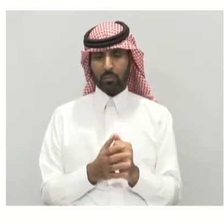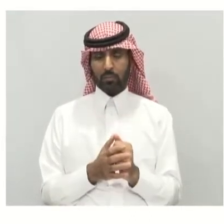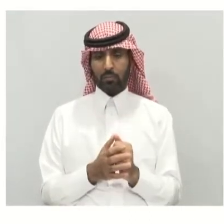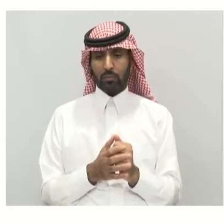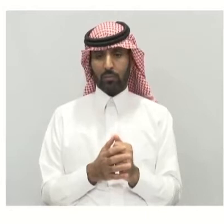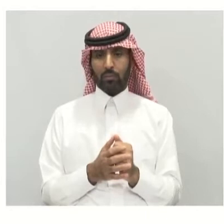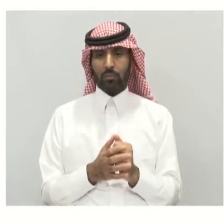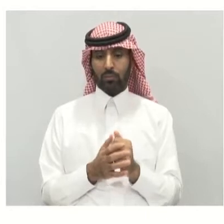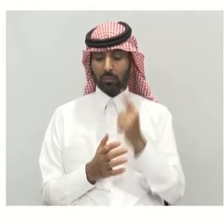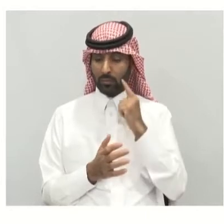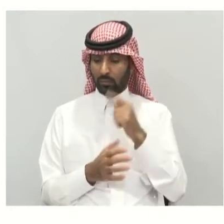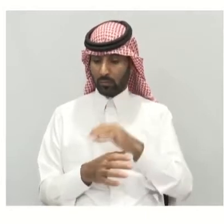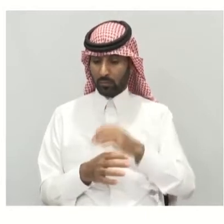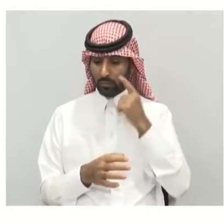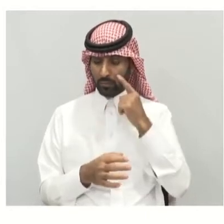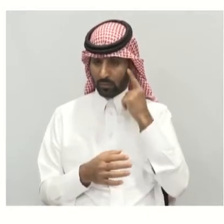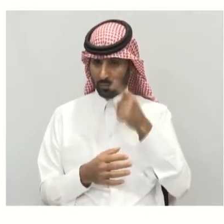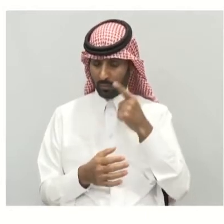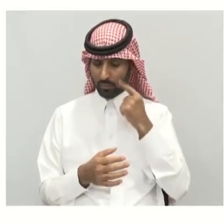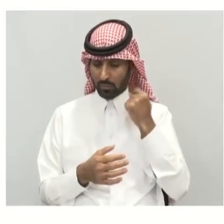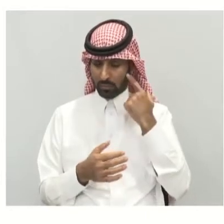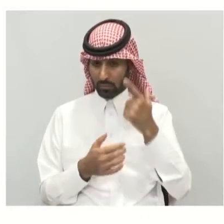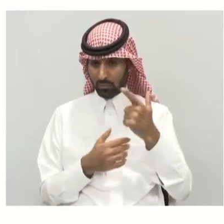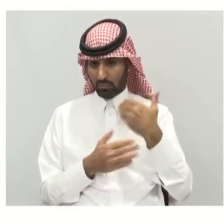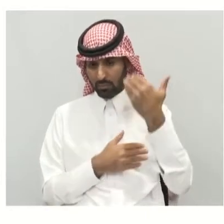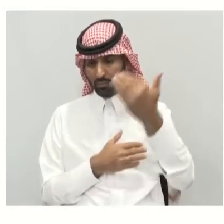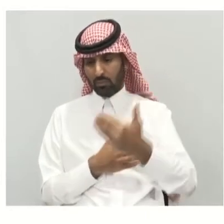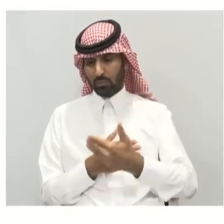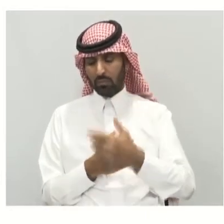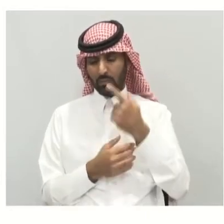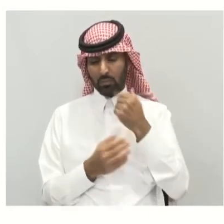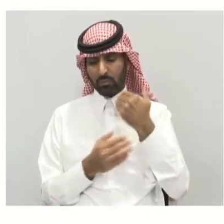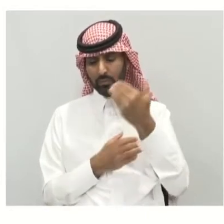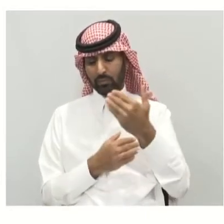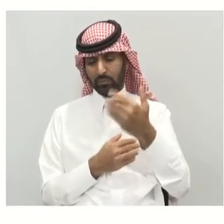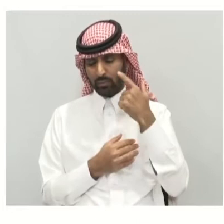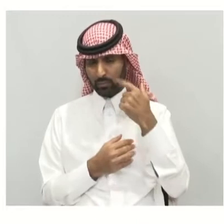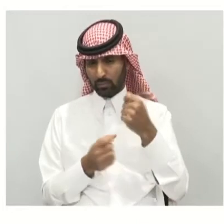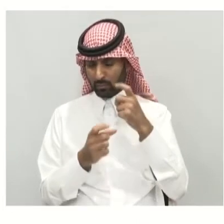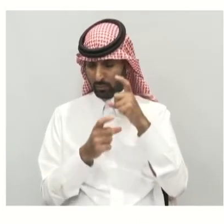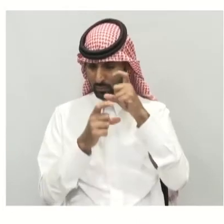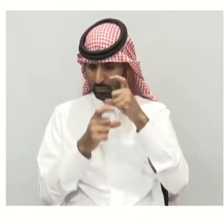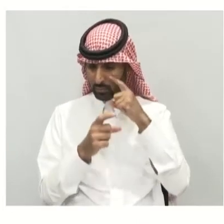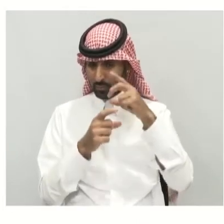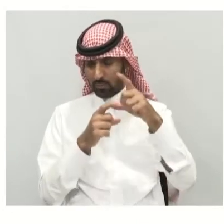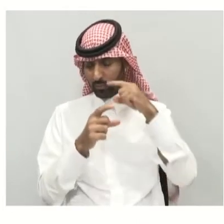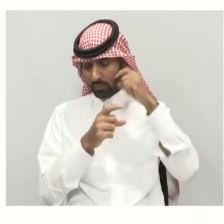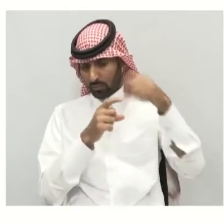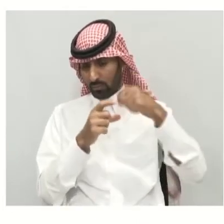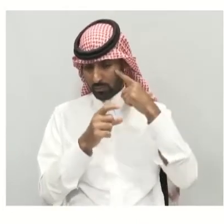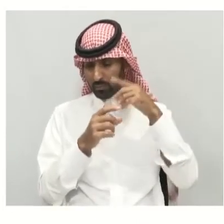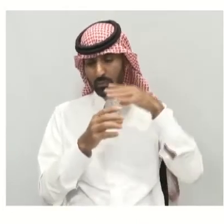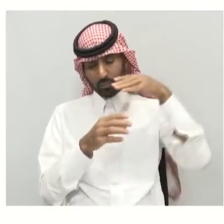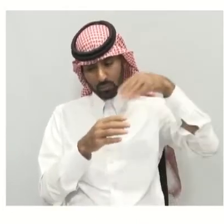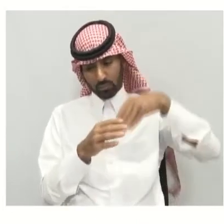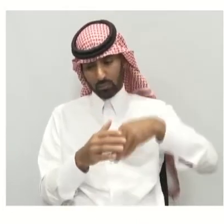For those of you who want to relive your greatest adventure over many years, Our camera operator will accompany you and